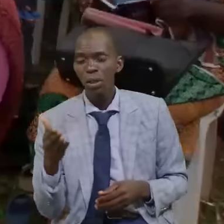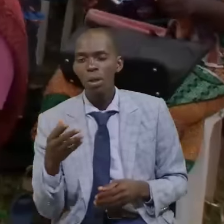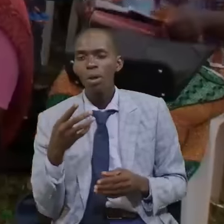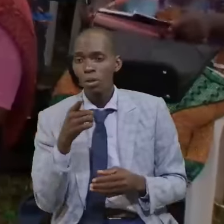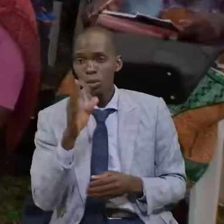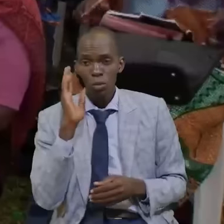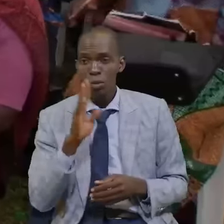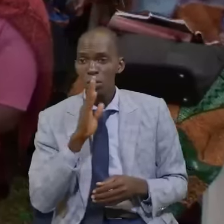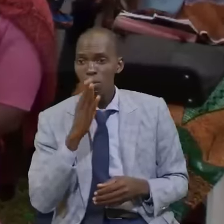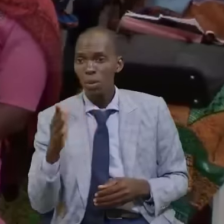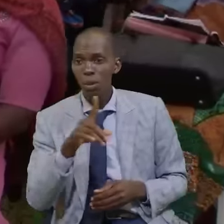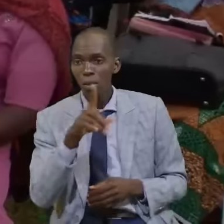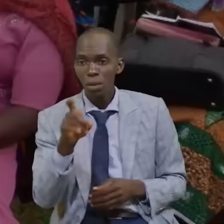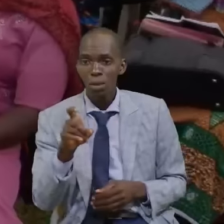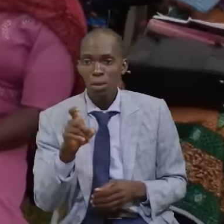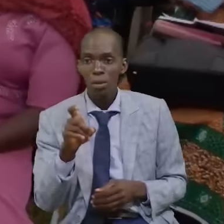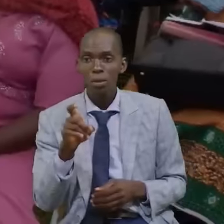How about you?